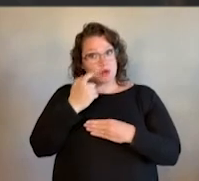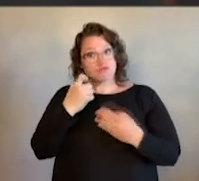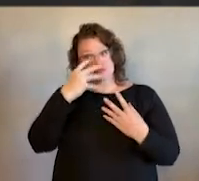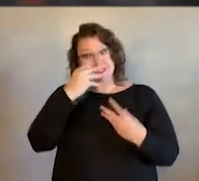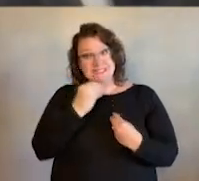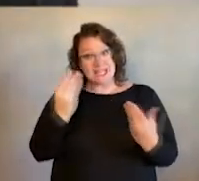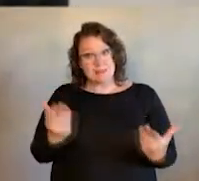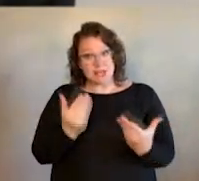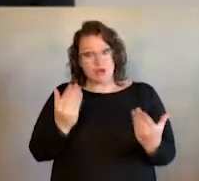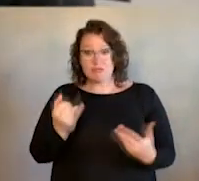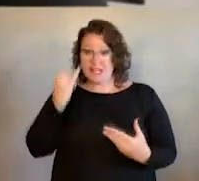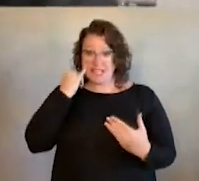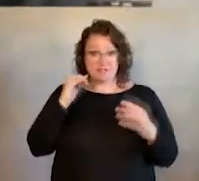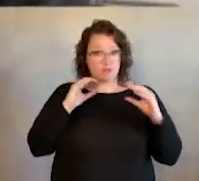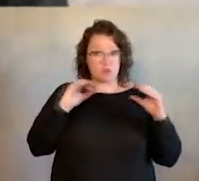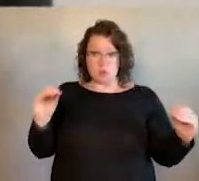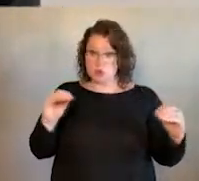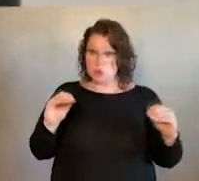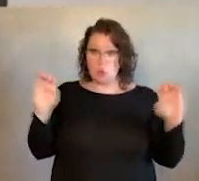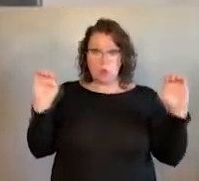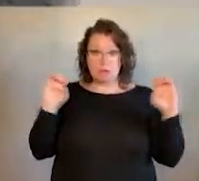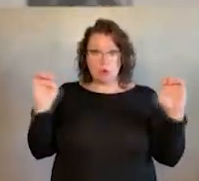here and we don't have a call.